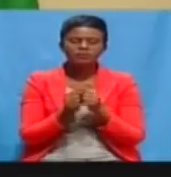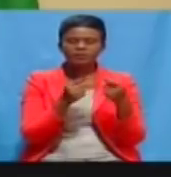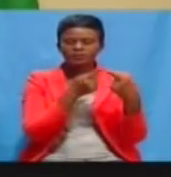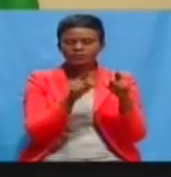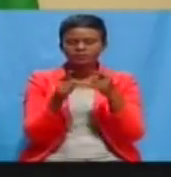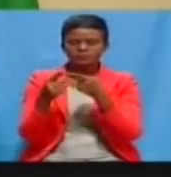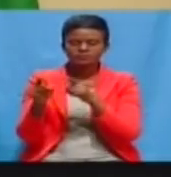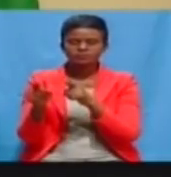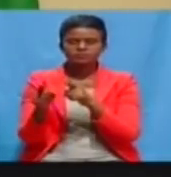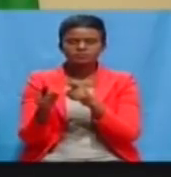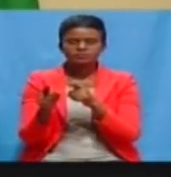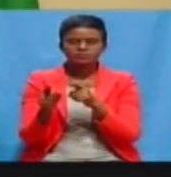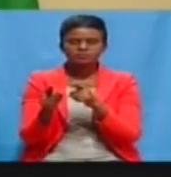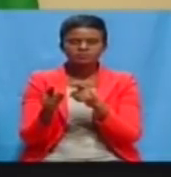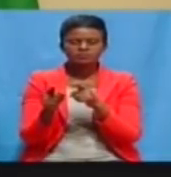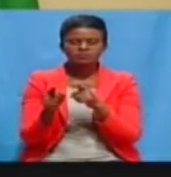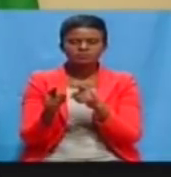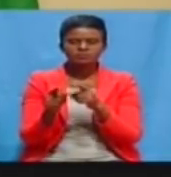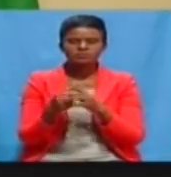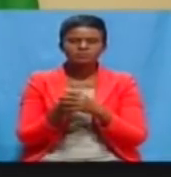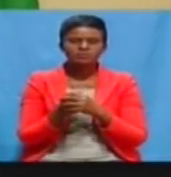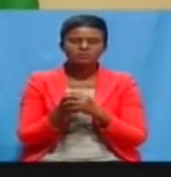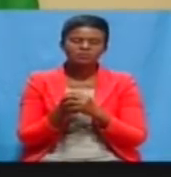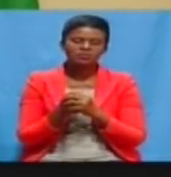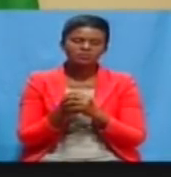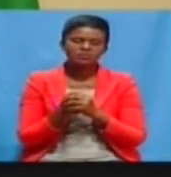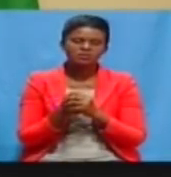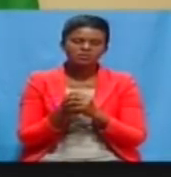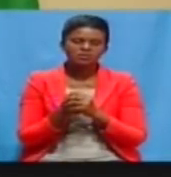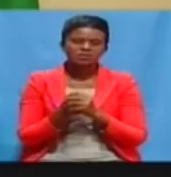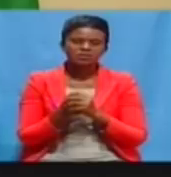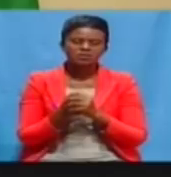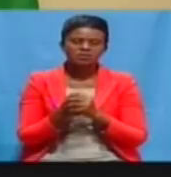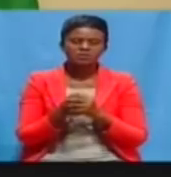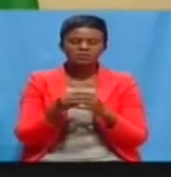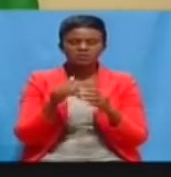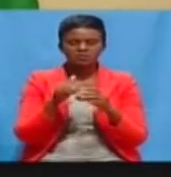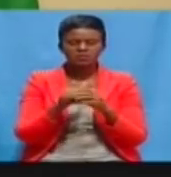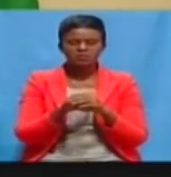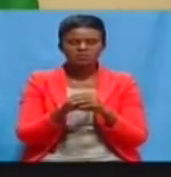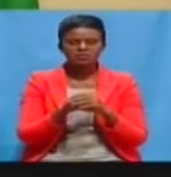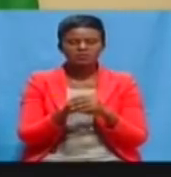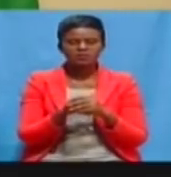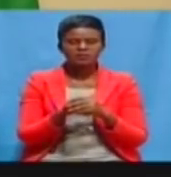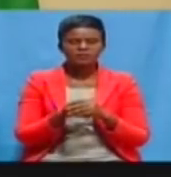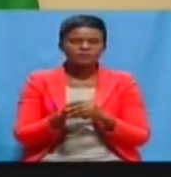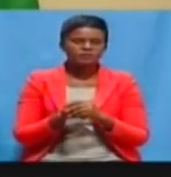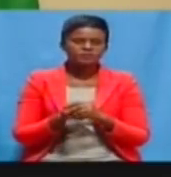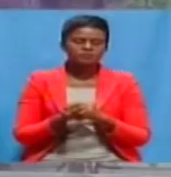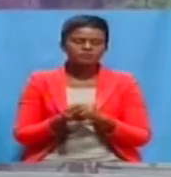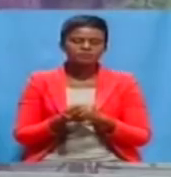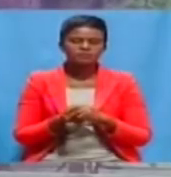by the regional organization to which Zambia belongs, and following from this, the option for joint action.